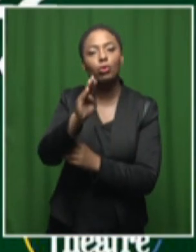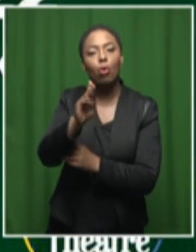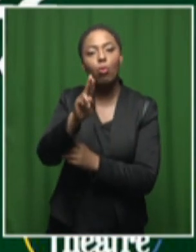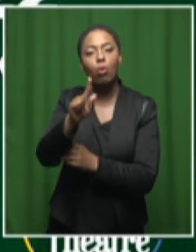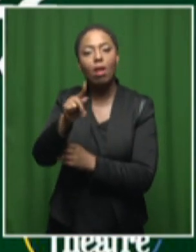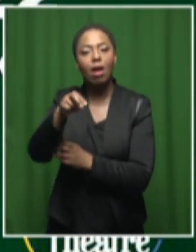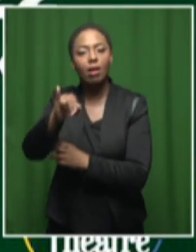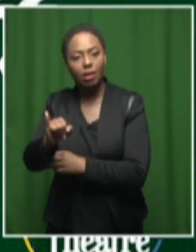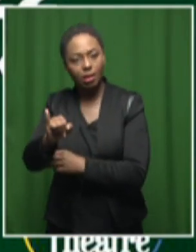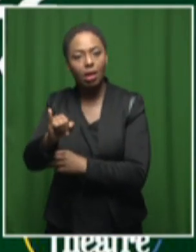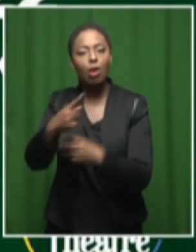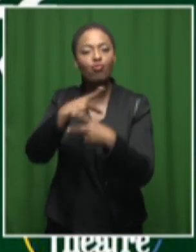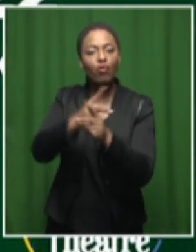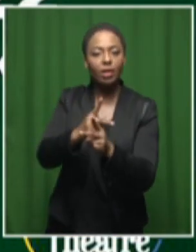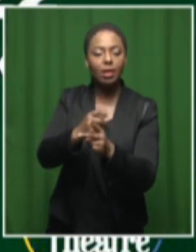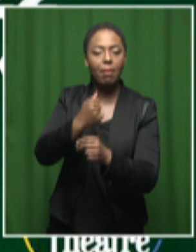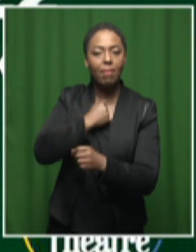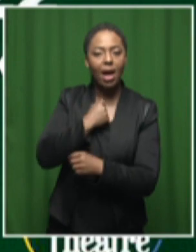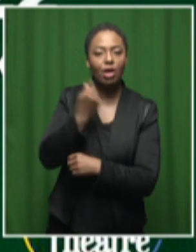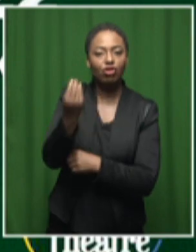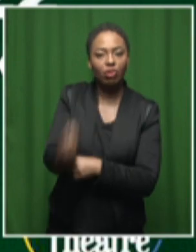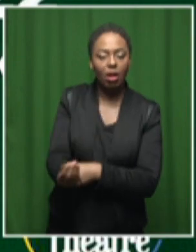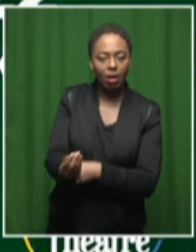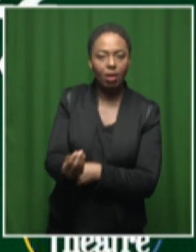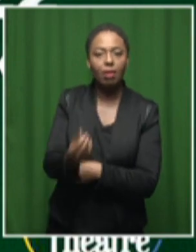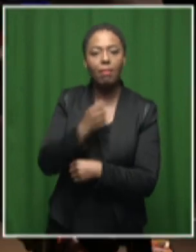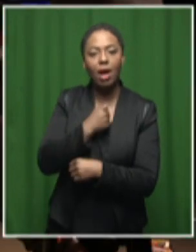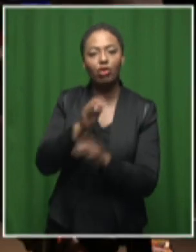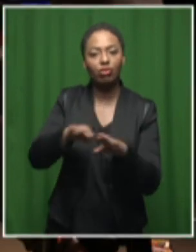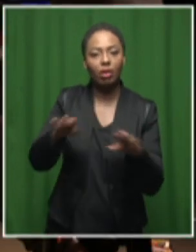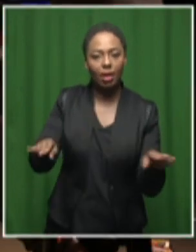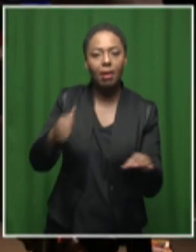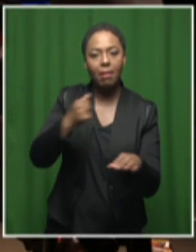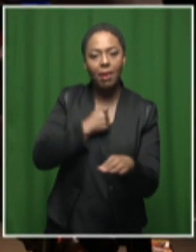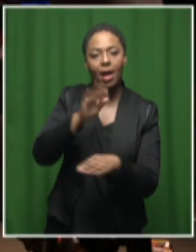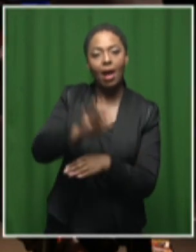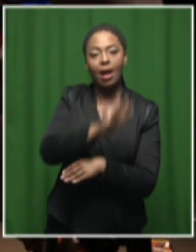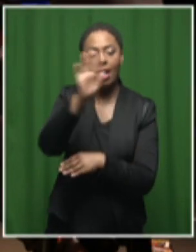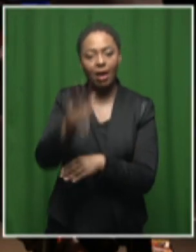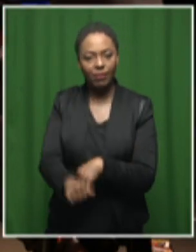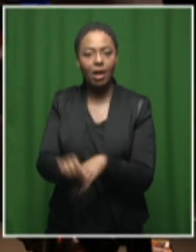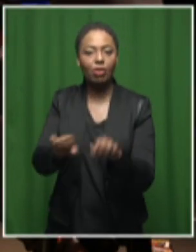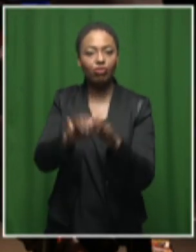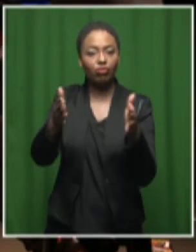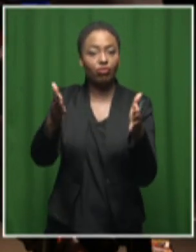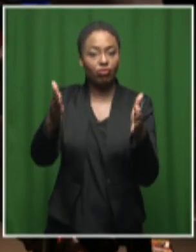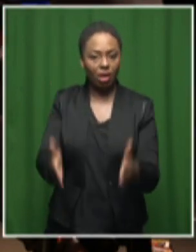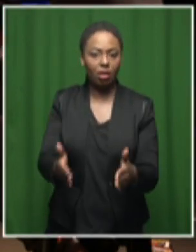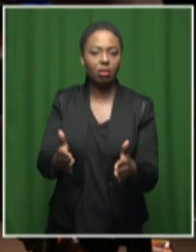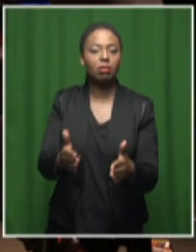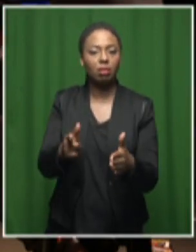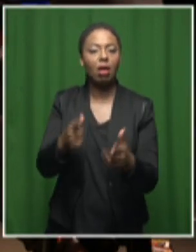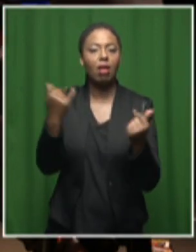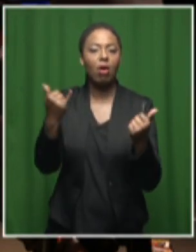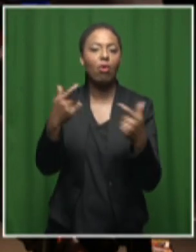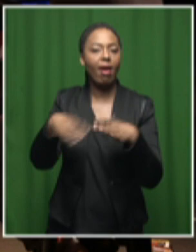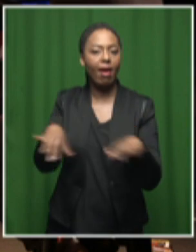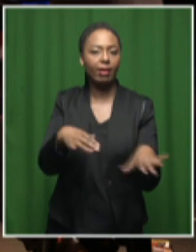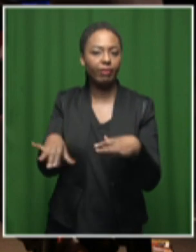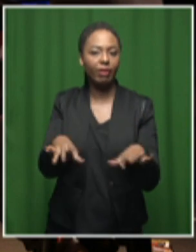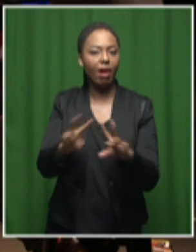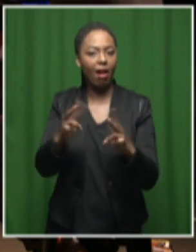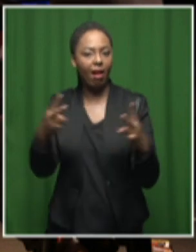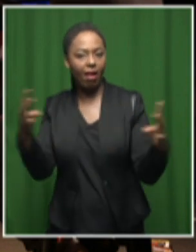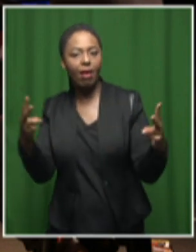by Children My Africa, rather, stage will spearhead the festivities as it graces